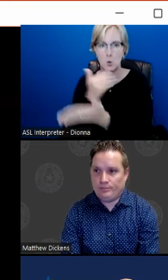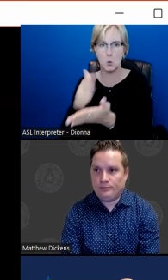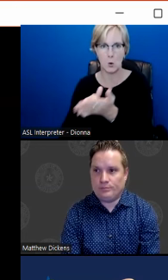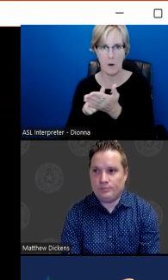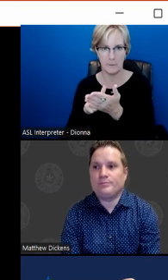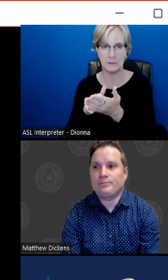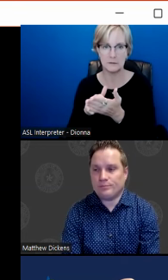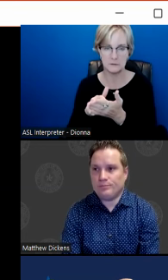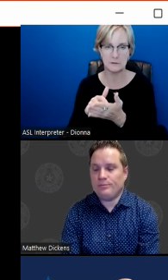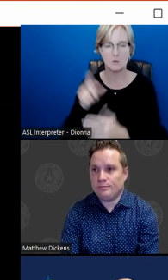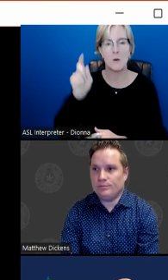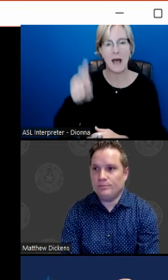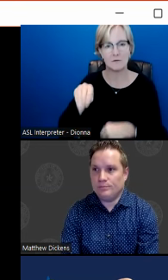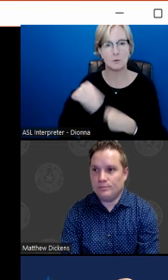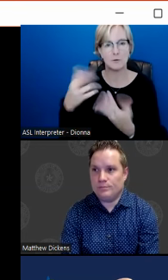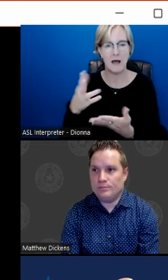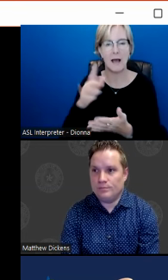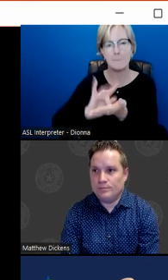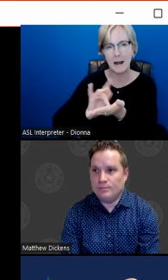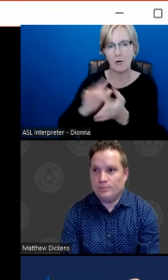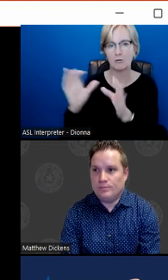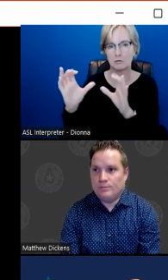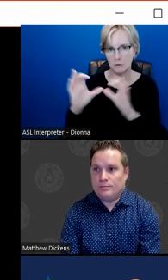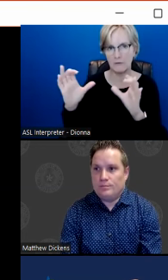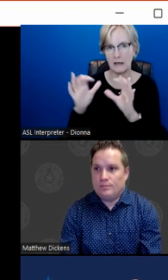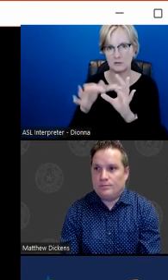where you would have to provide the medical certification.